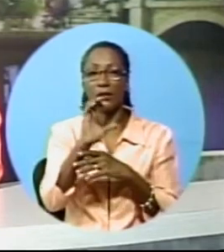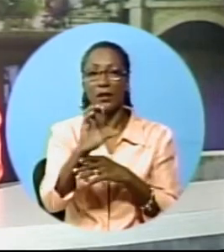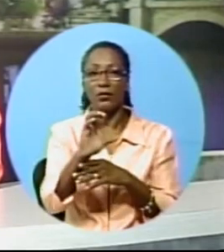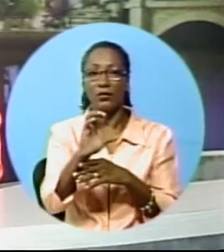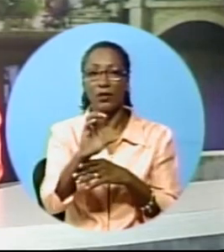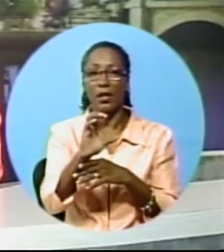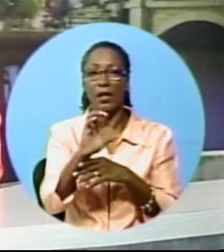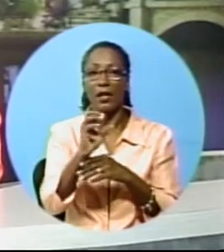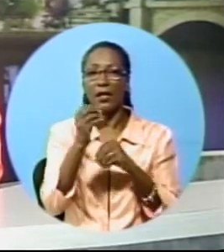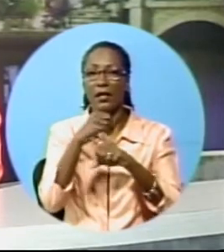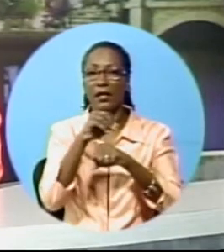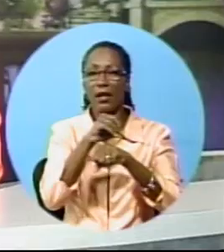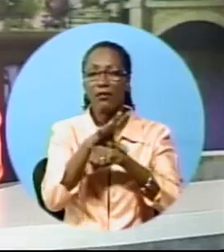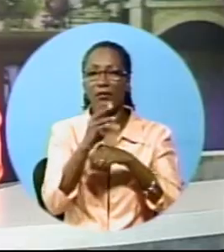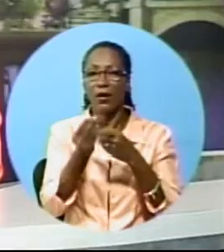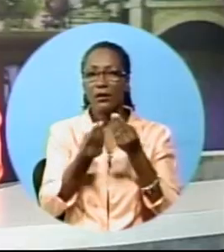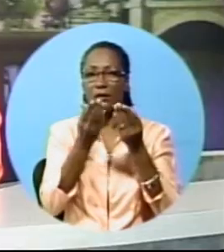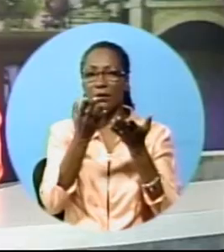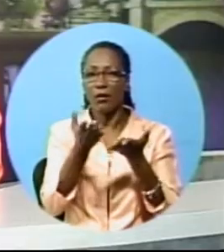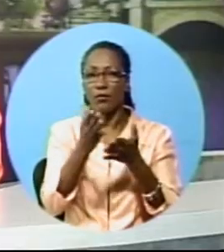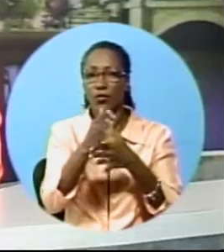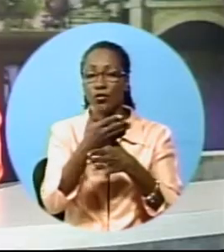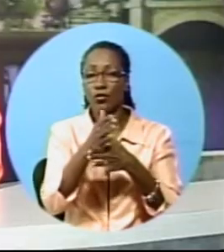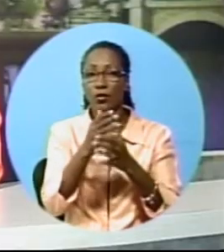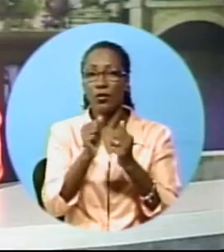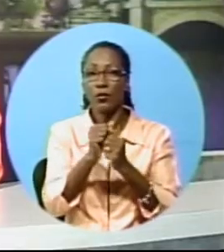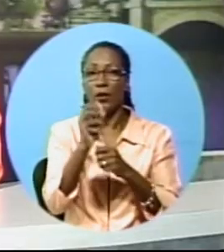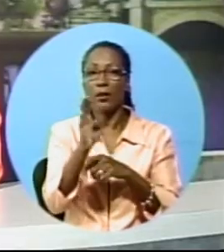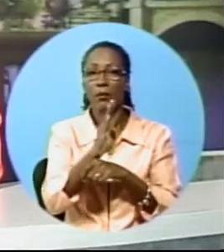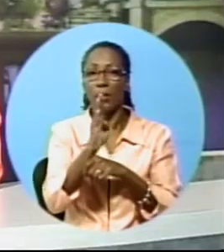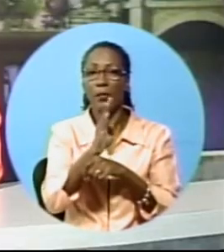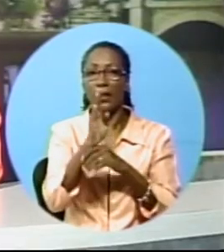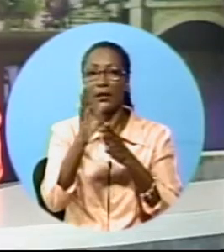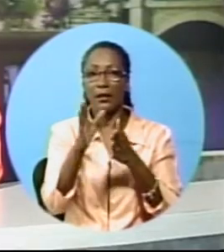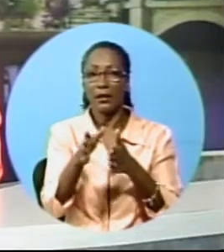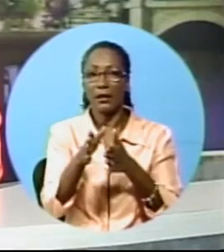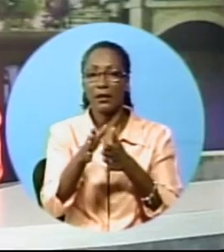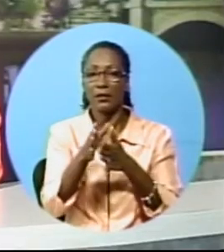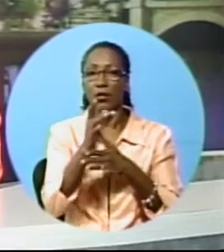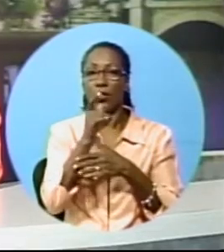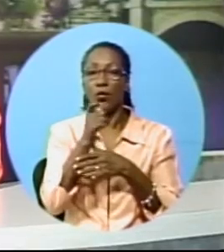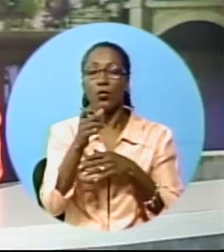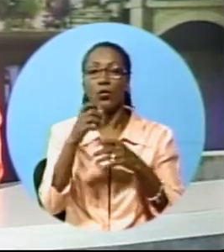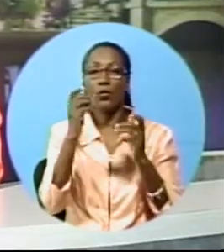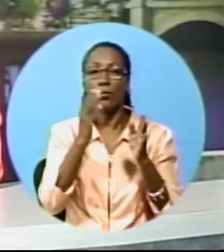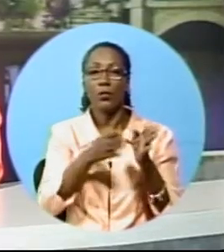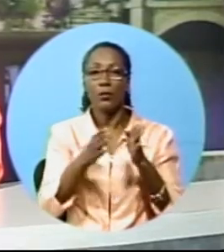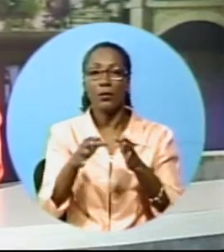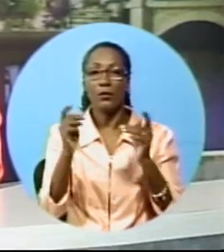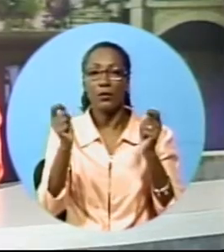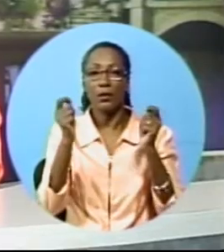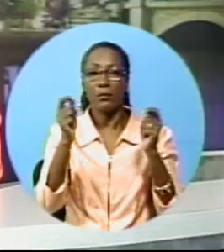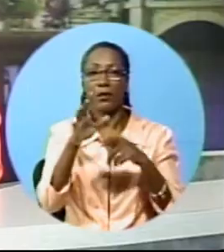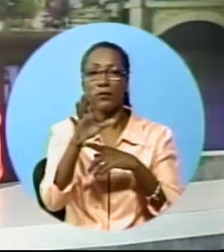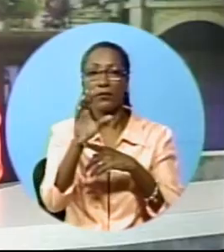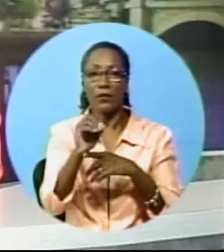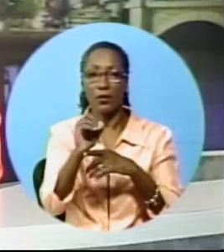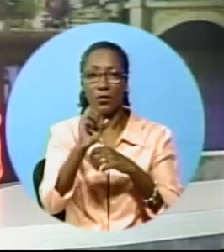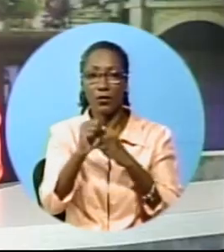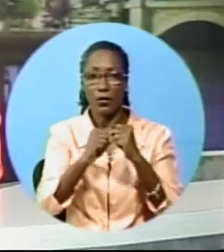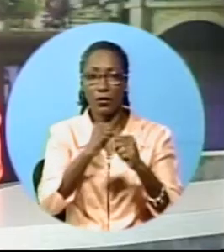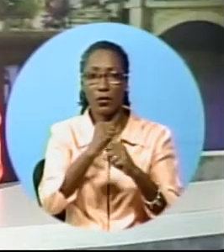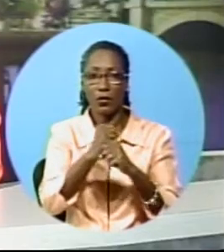advice offered to Barbadians as the country prepares to mark its 50th year of independence, Prime Minister Stewart wants CARICOM to look at